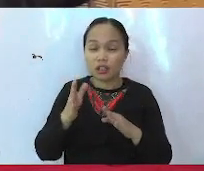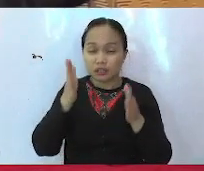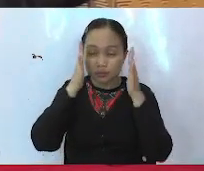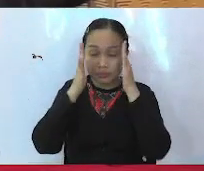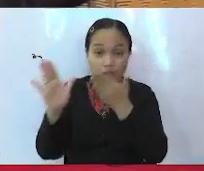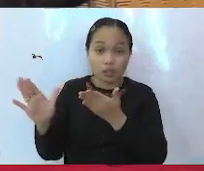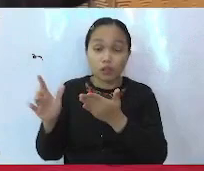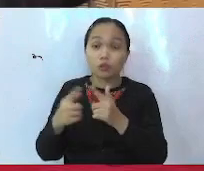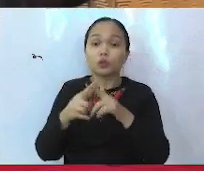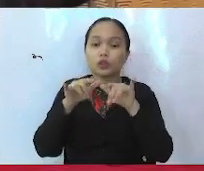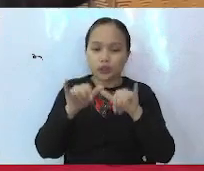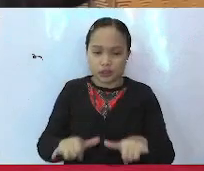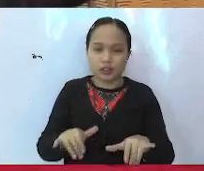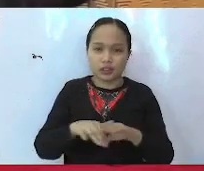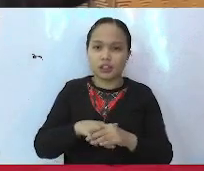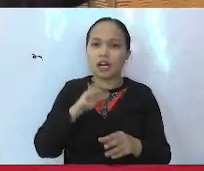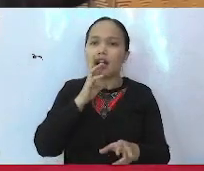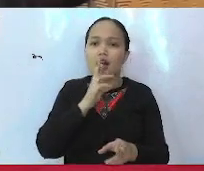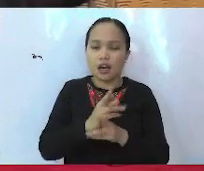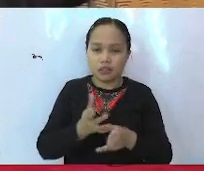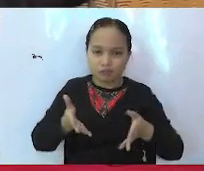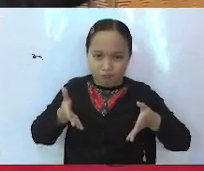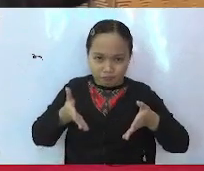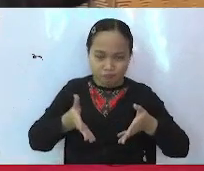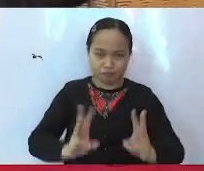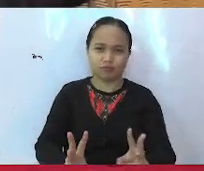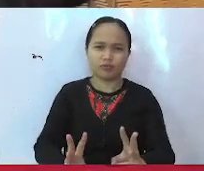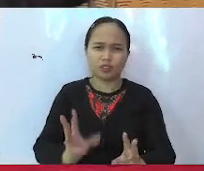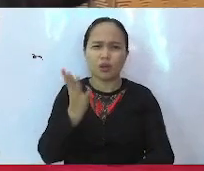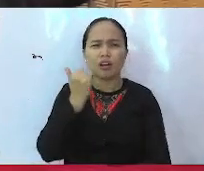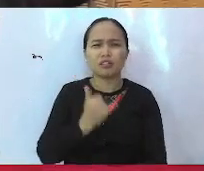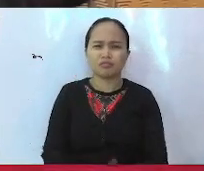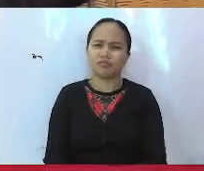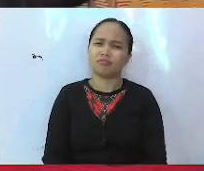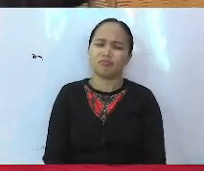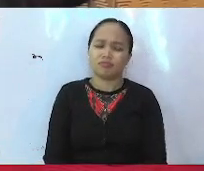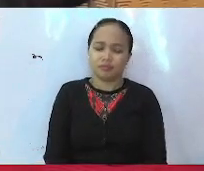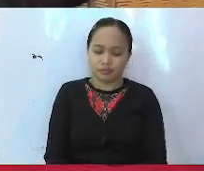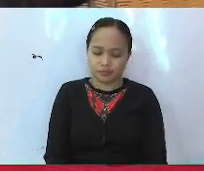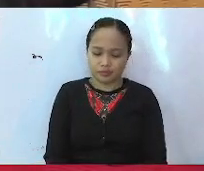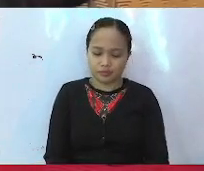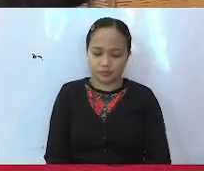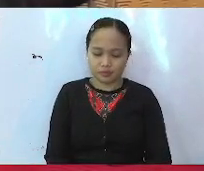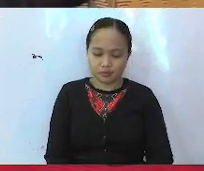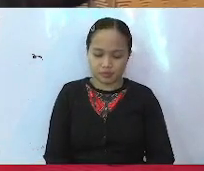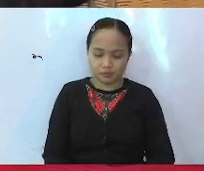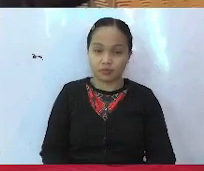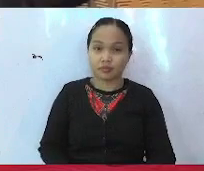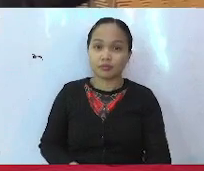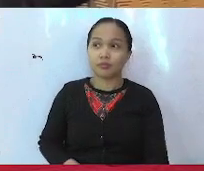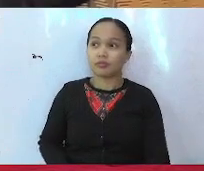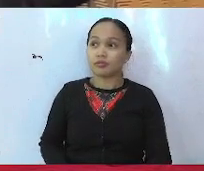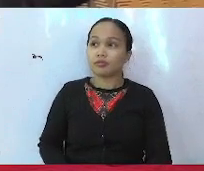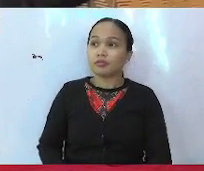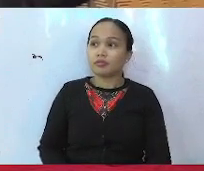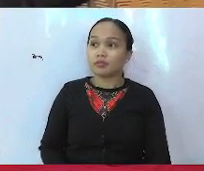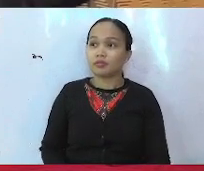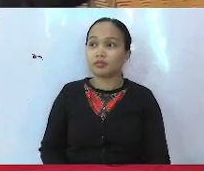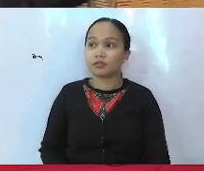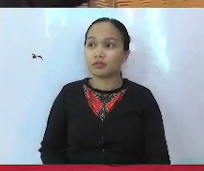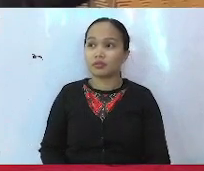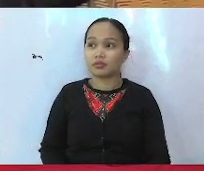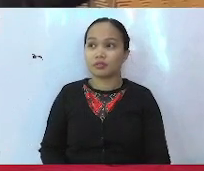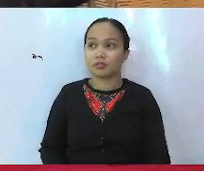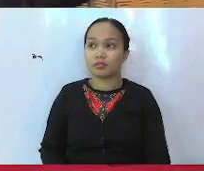Man. Oh, yeah, man. That's it. Absolutely. We'll try. We're going to end it in this comment of our